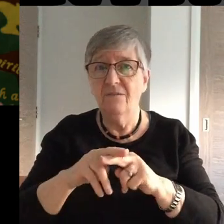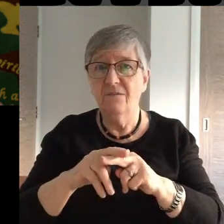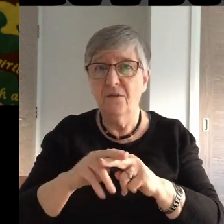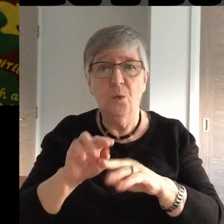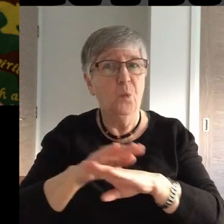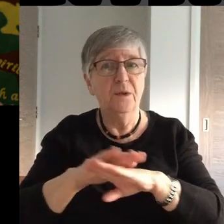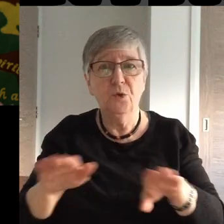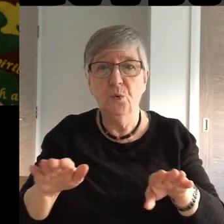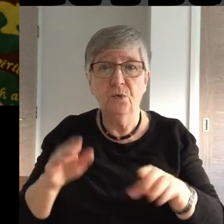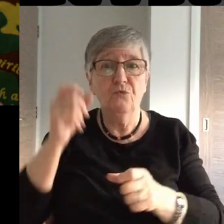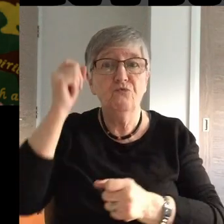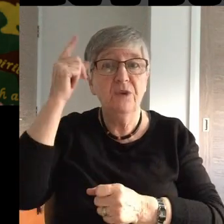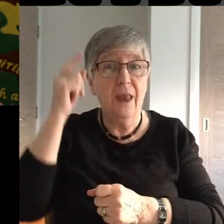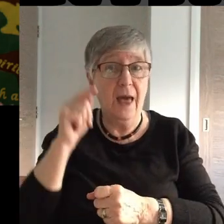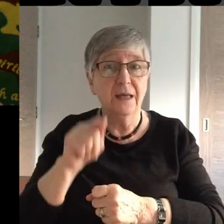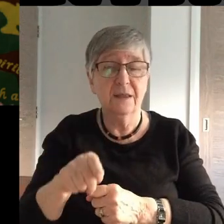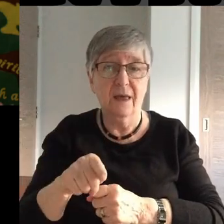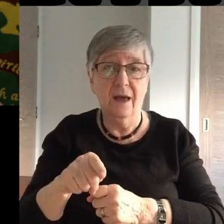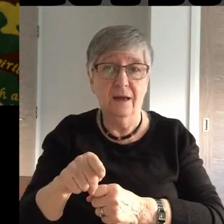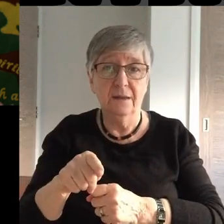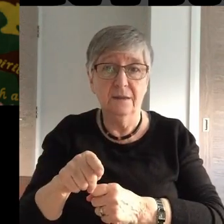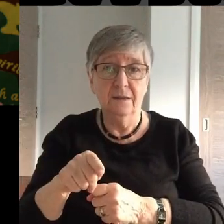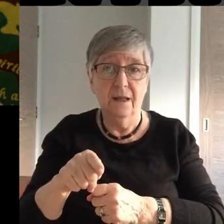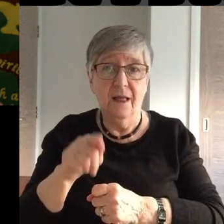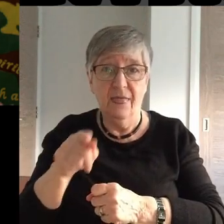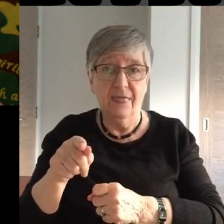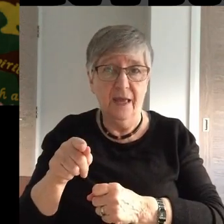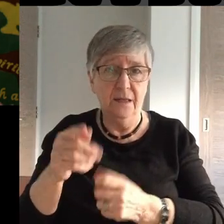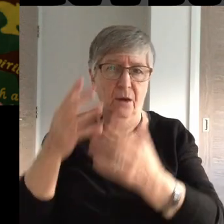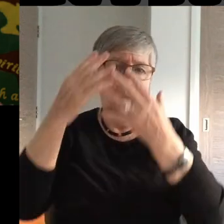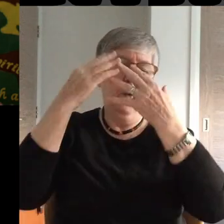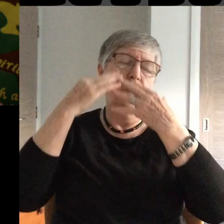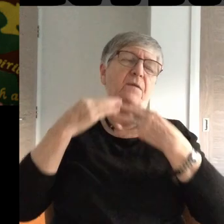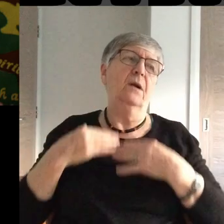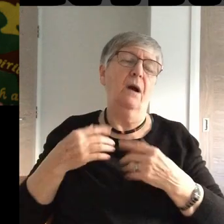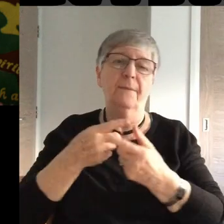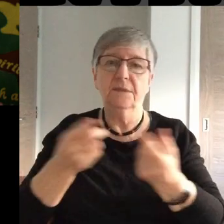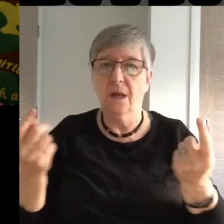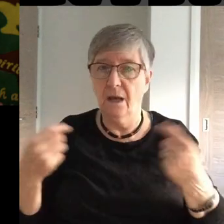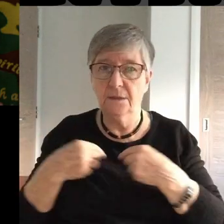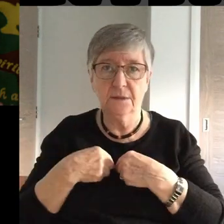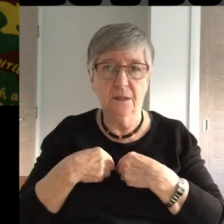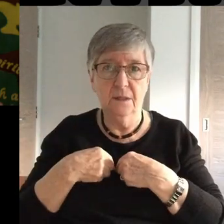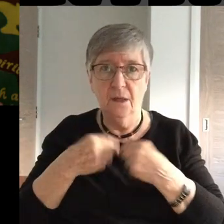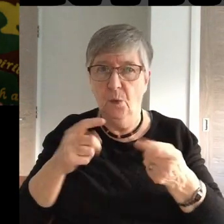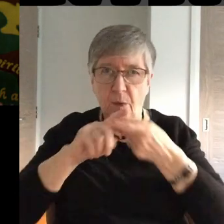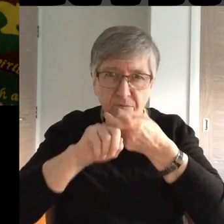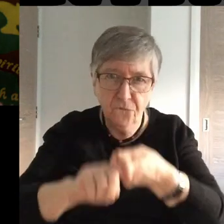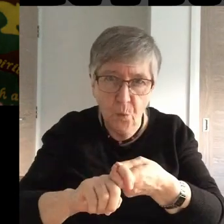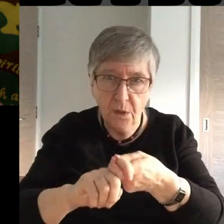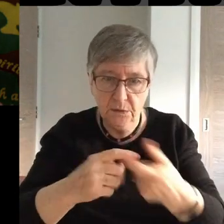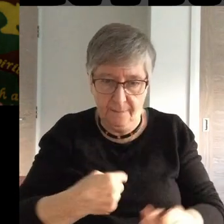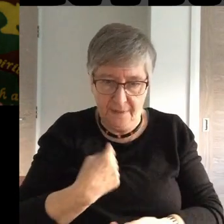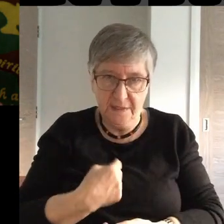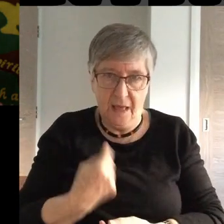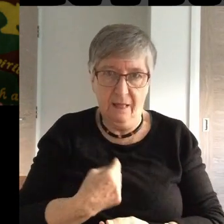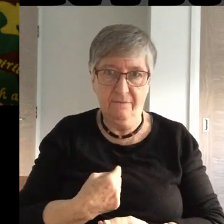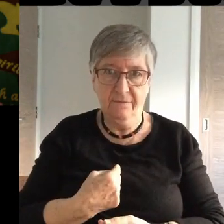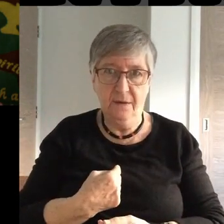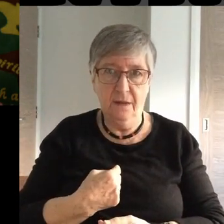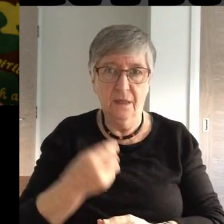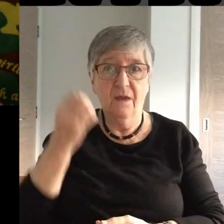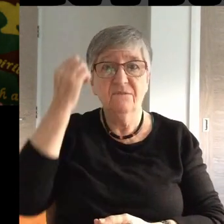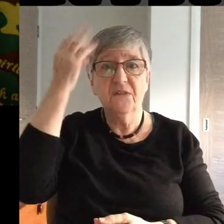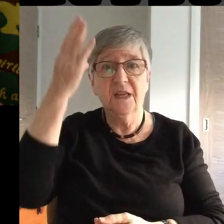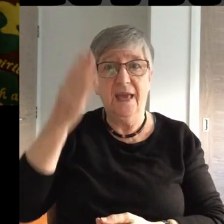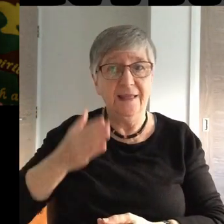If we don't come to that realization, then it overcomes us completely. We become focused so much on ourselves that